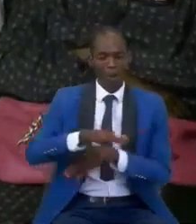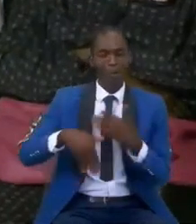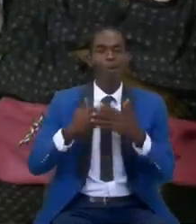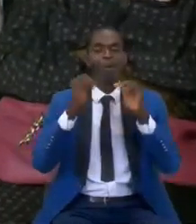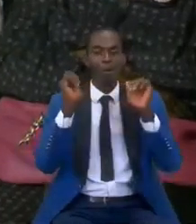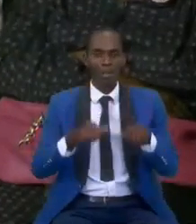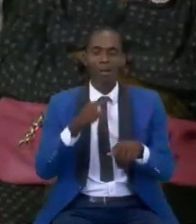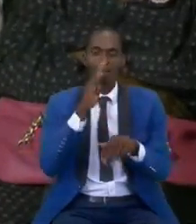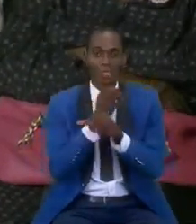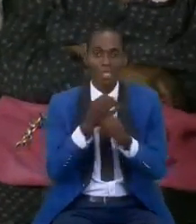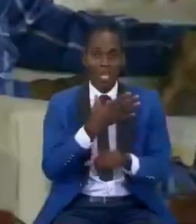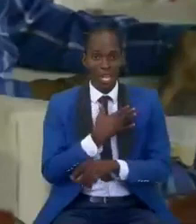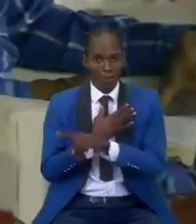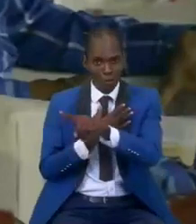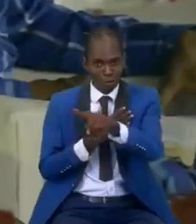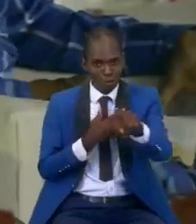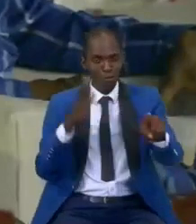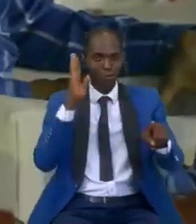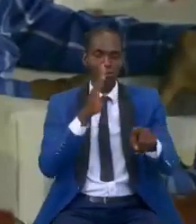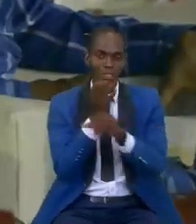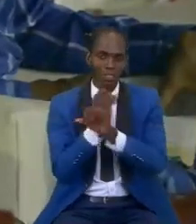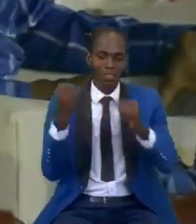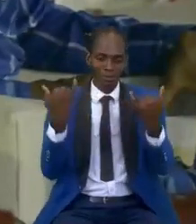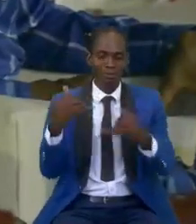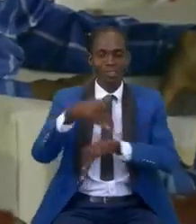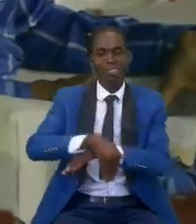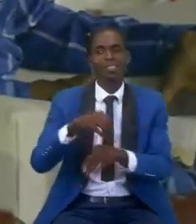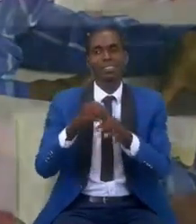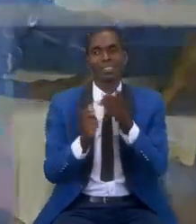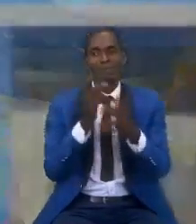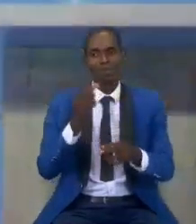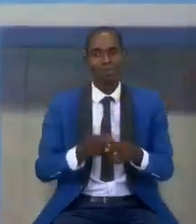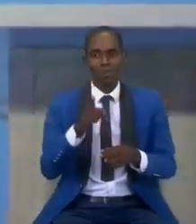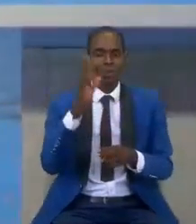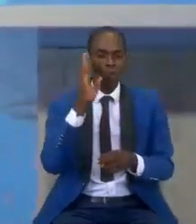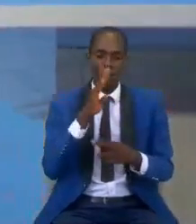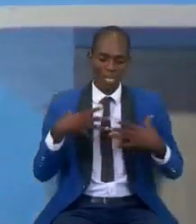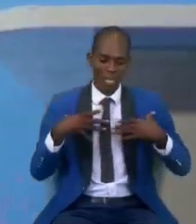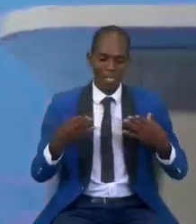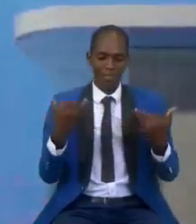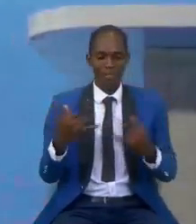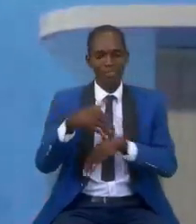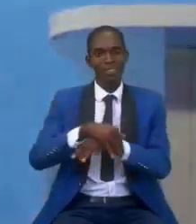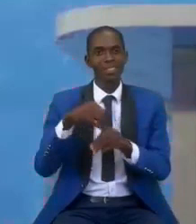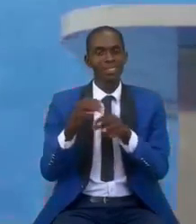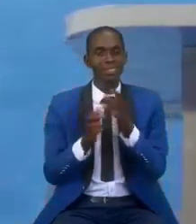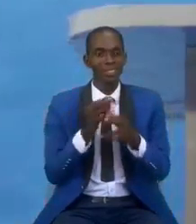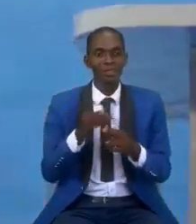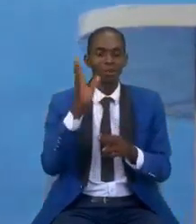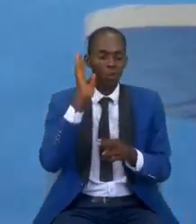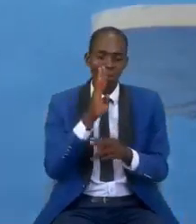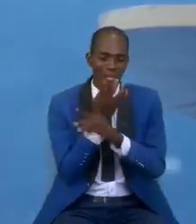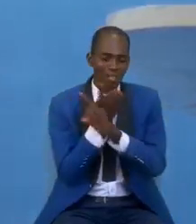tonight. Amen. Healed tonight. Amen. Delivered tonight. You are set free tonight. You come from outside. All